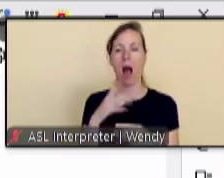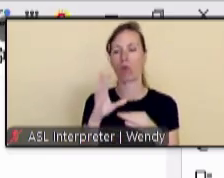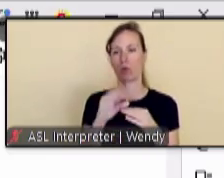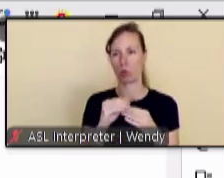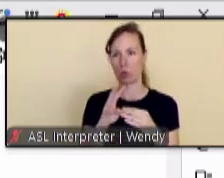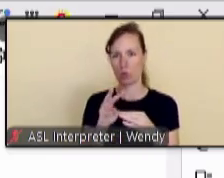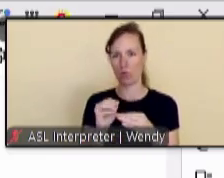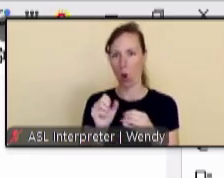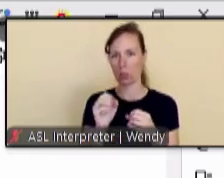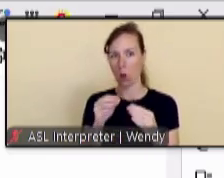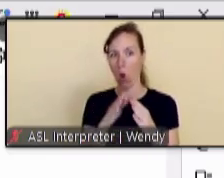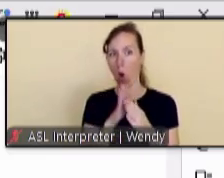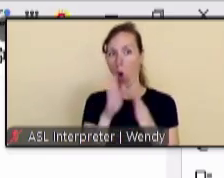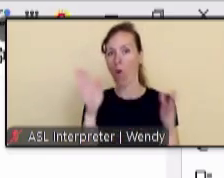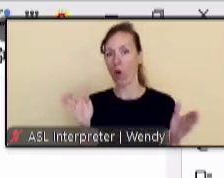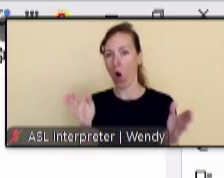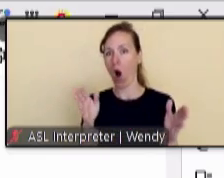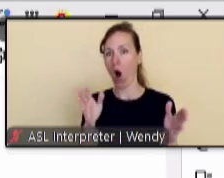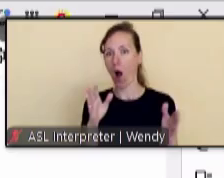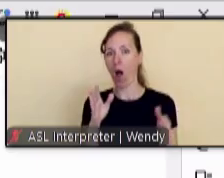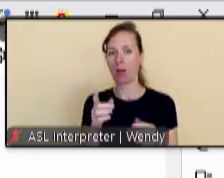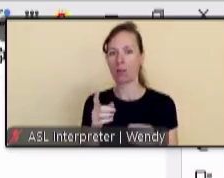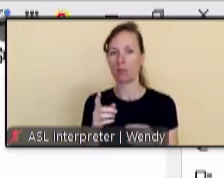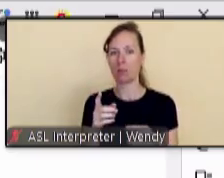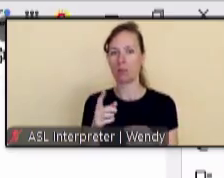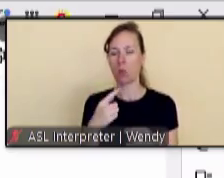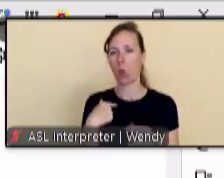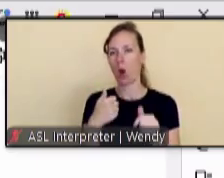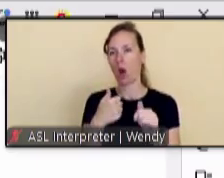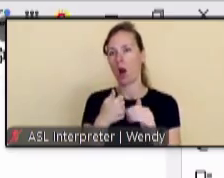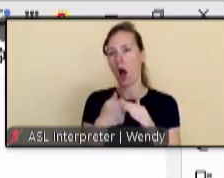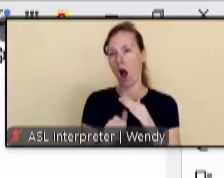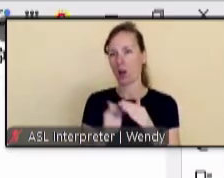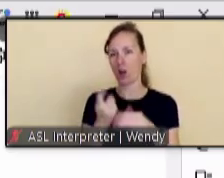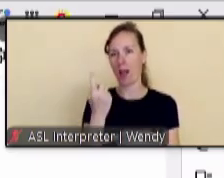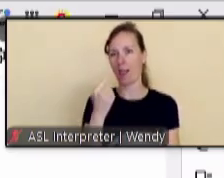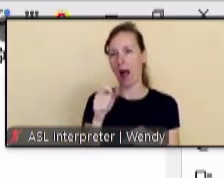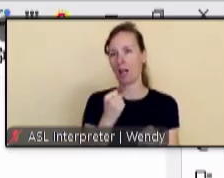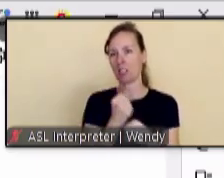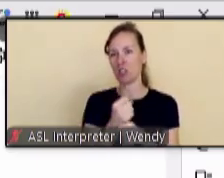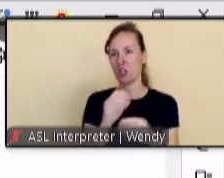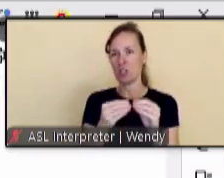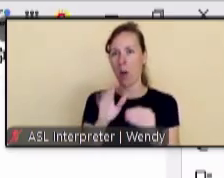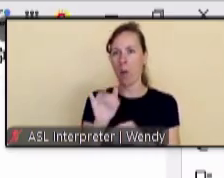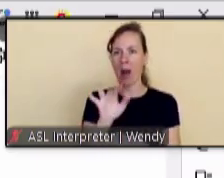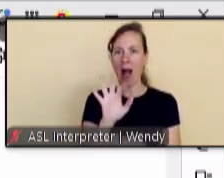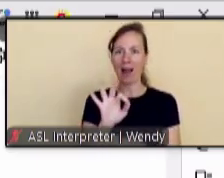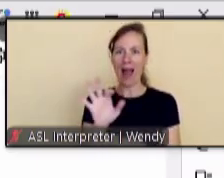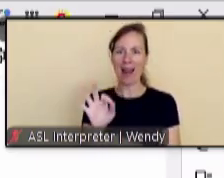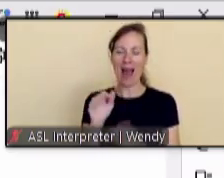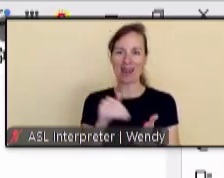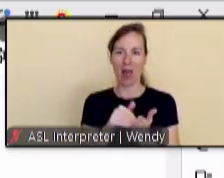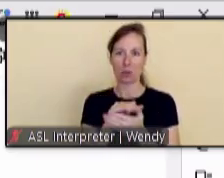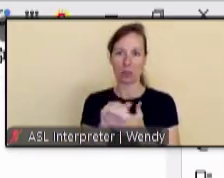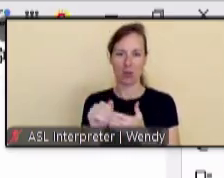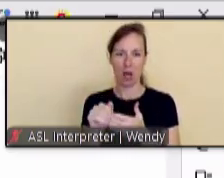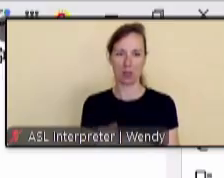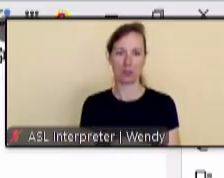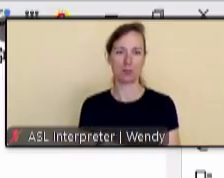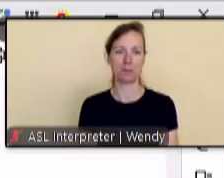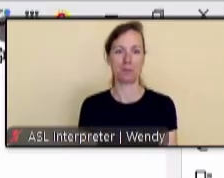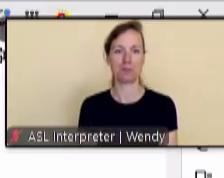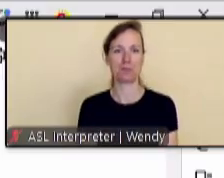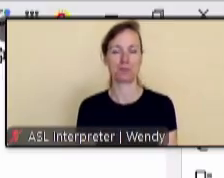in $99,000 less than last year. Mr. Berman? Yes, ma'am.